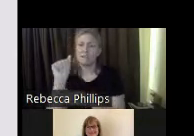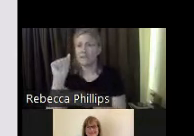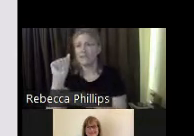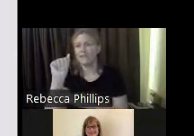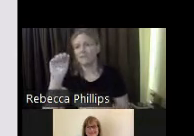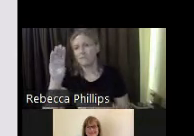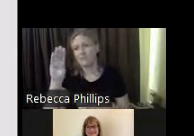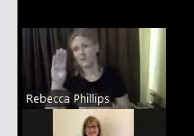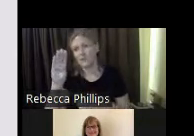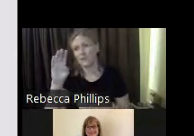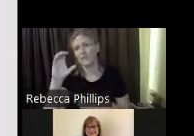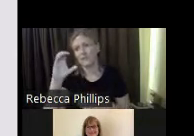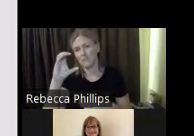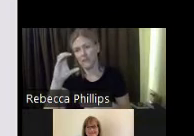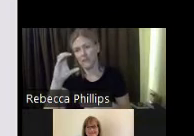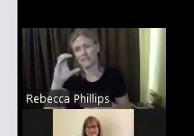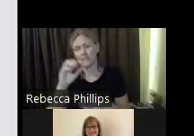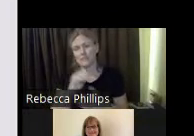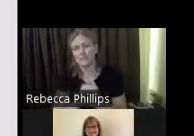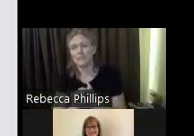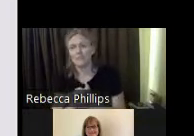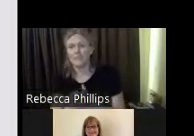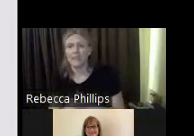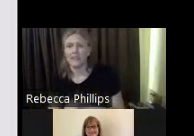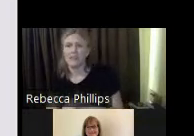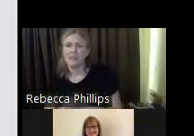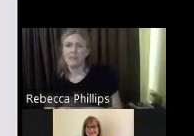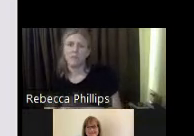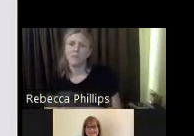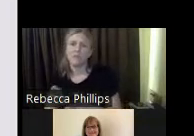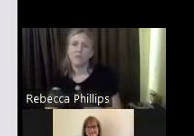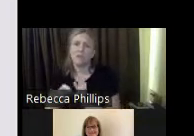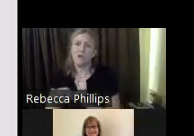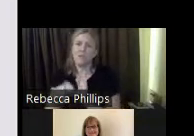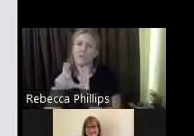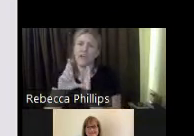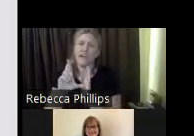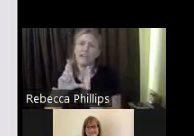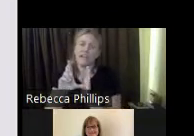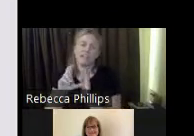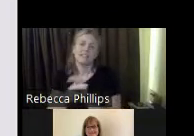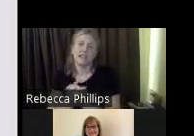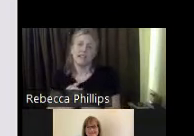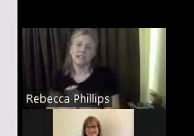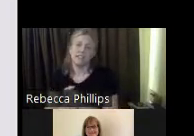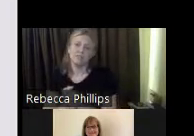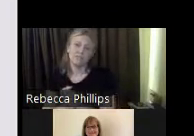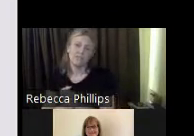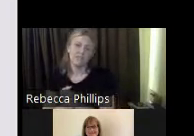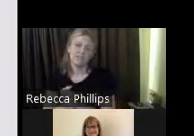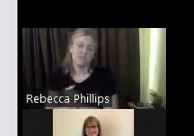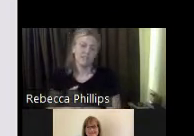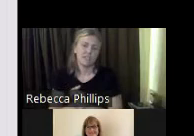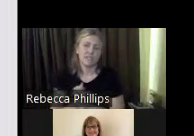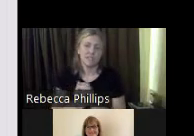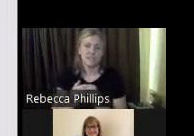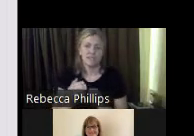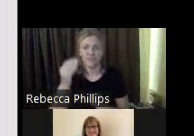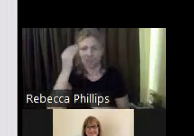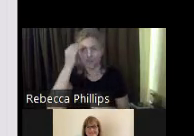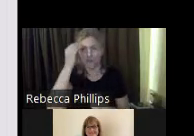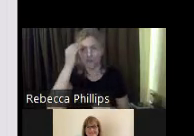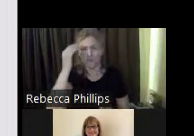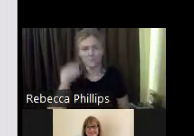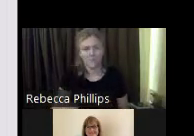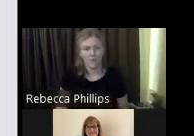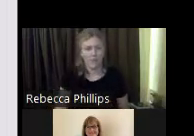them doing it, and they'll do them slow, so then you can practice those. And we'll review over that like each class too, because it's just good to